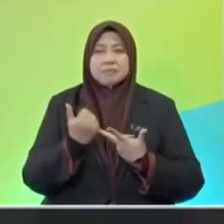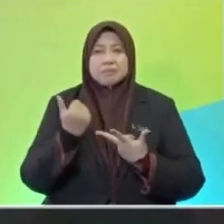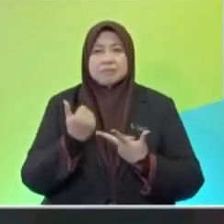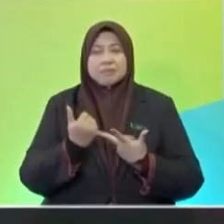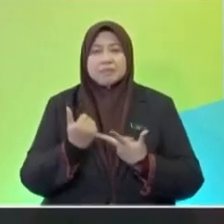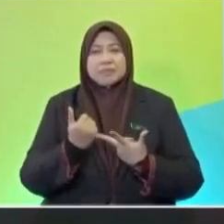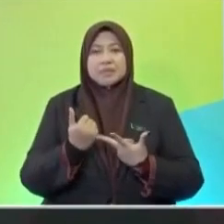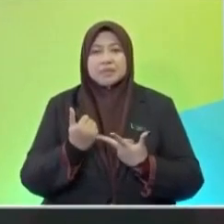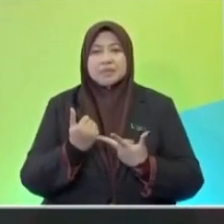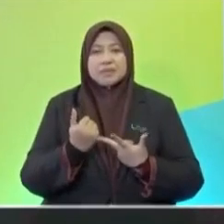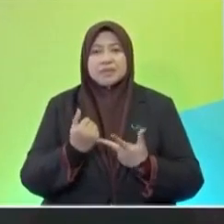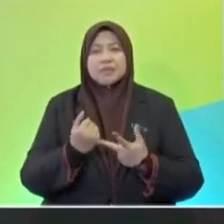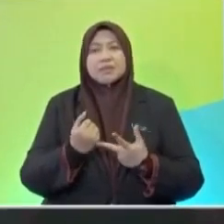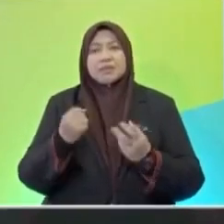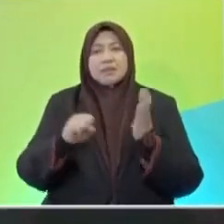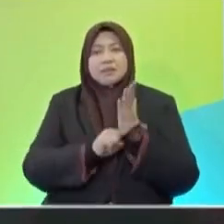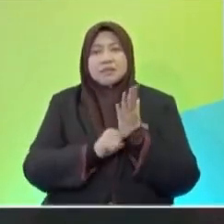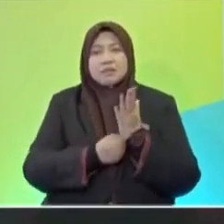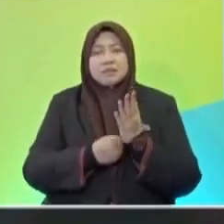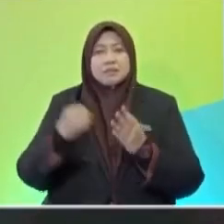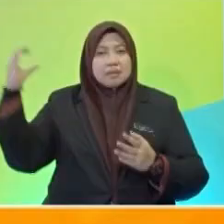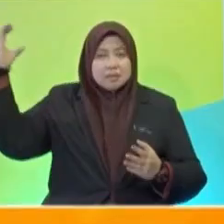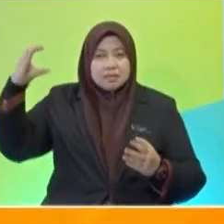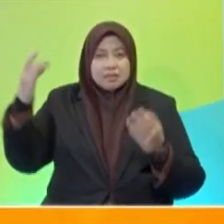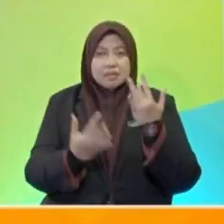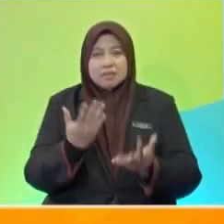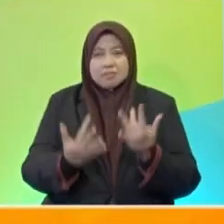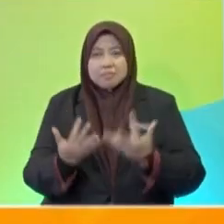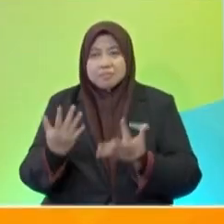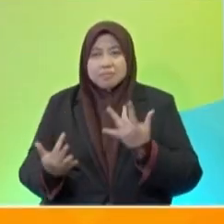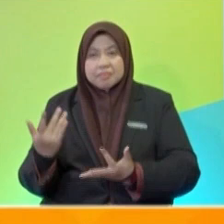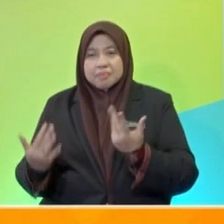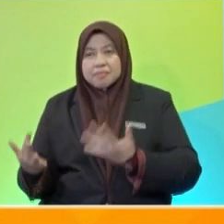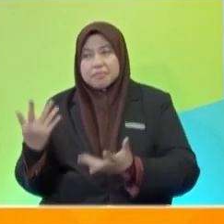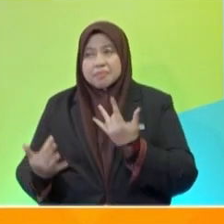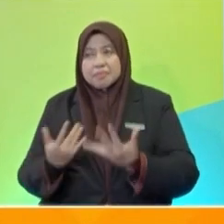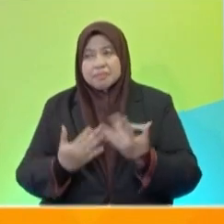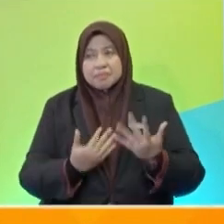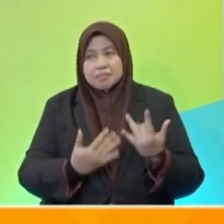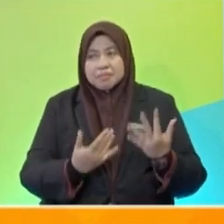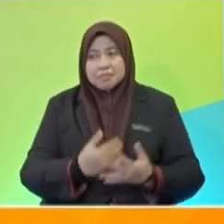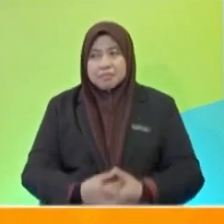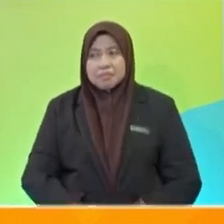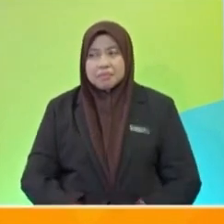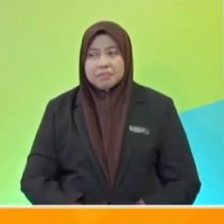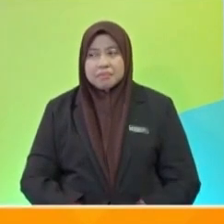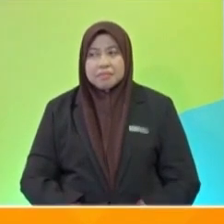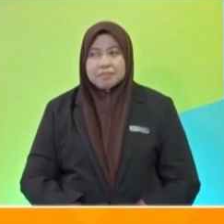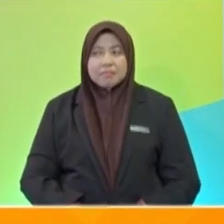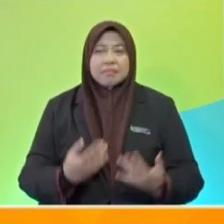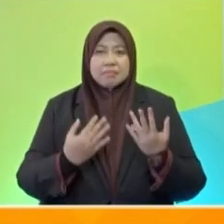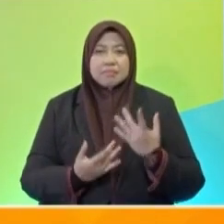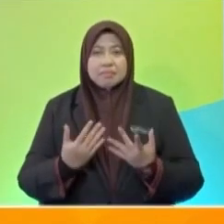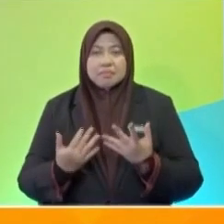is source of light from fire. Yes, fire. Okay,